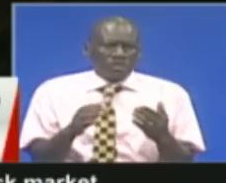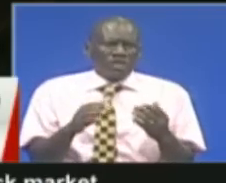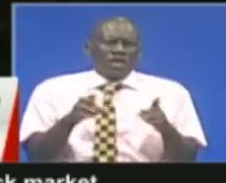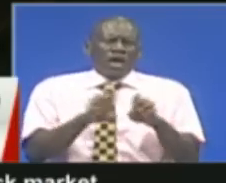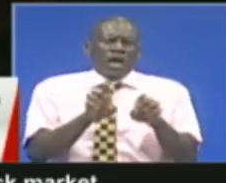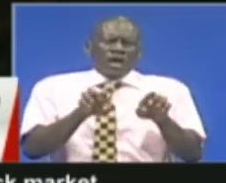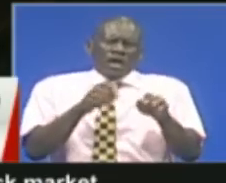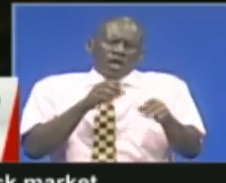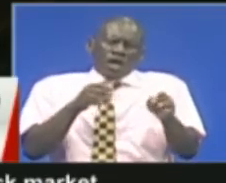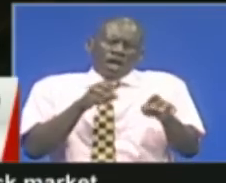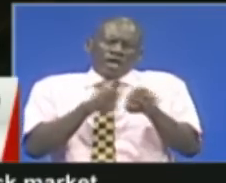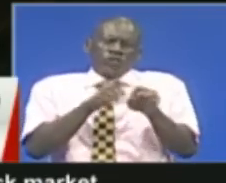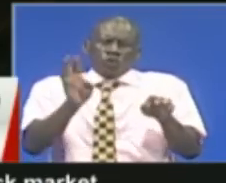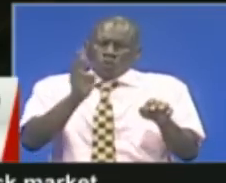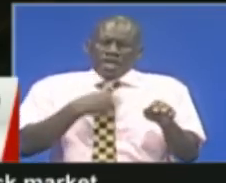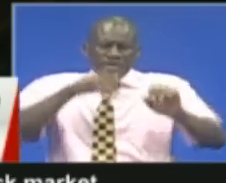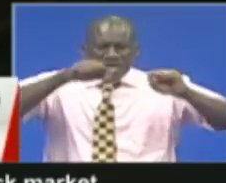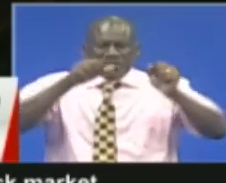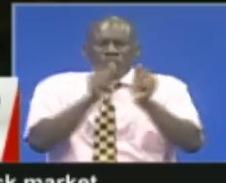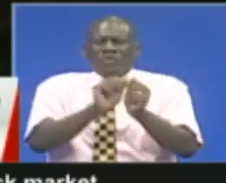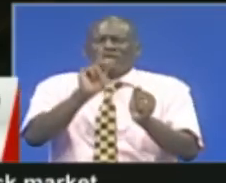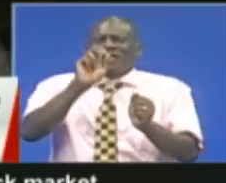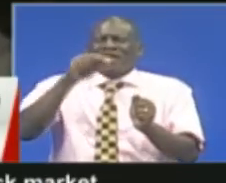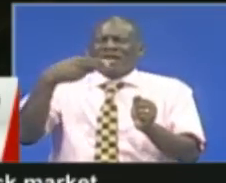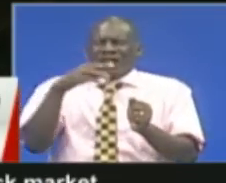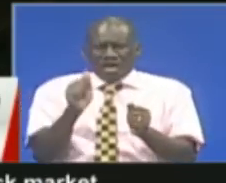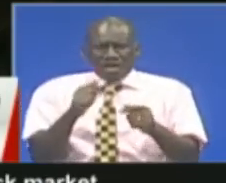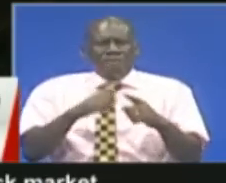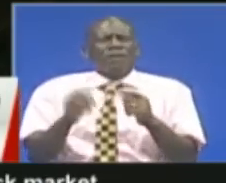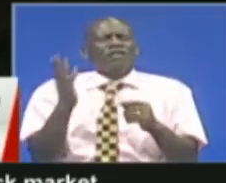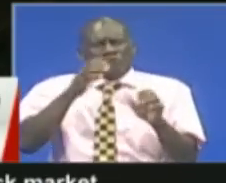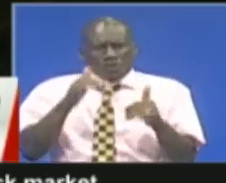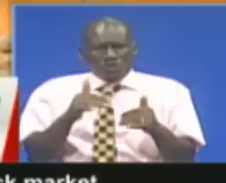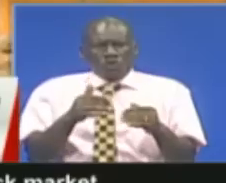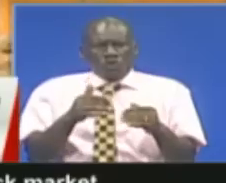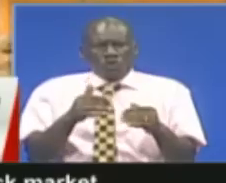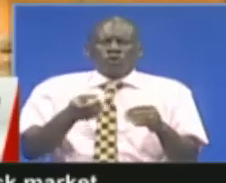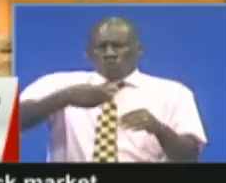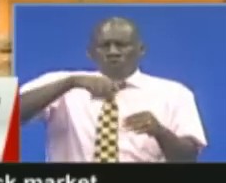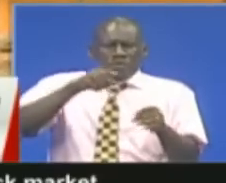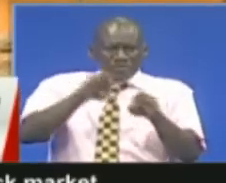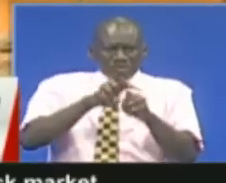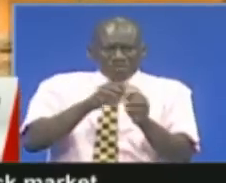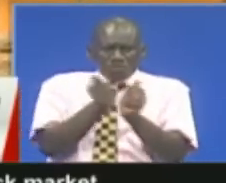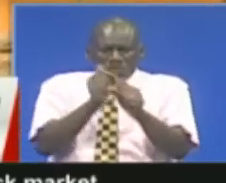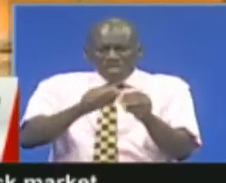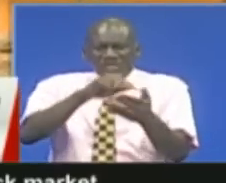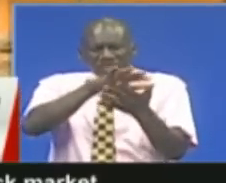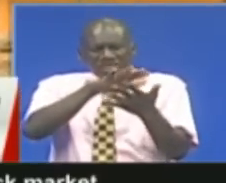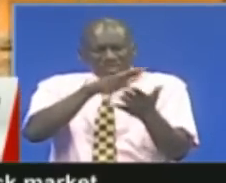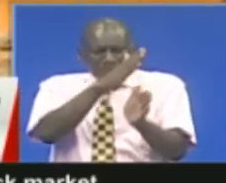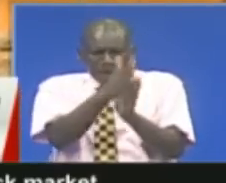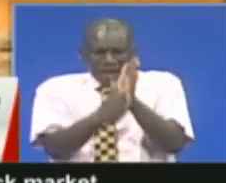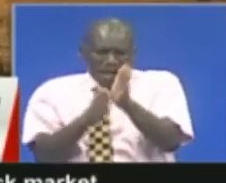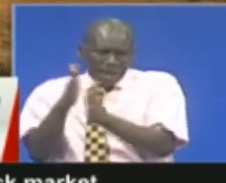agreement with Kenya, which had not expired. We were still within the framework of the time we